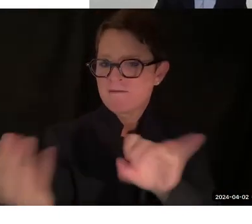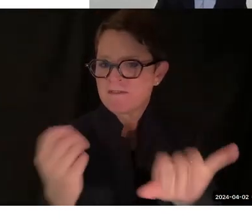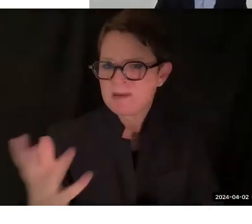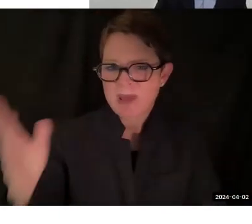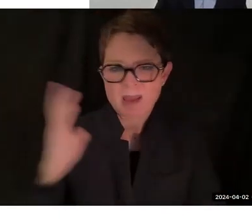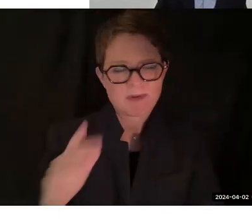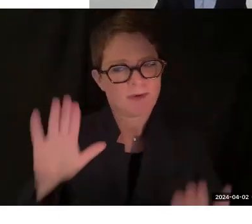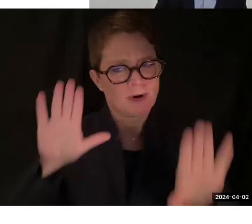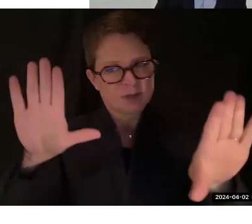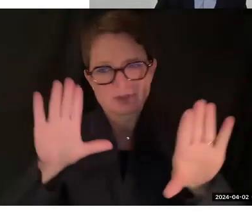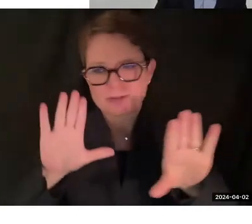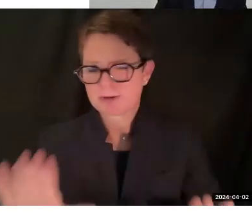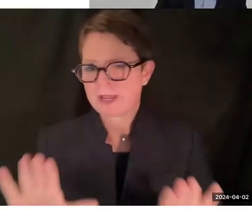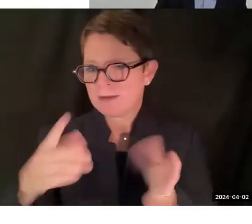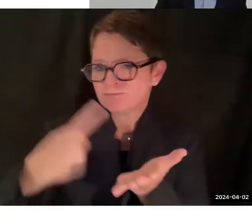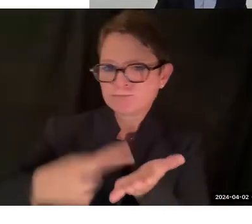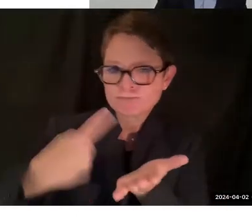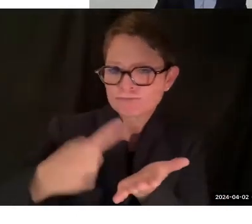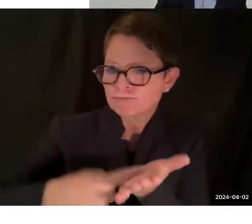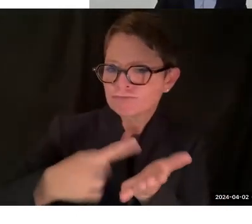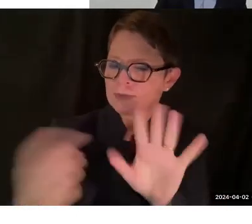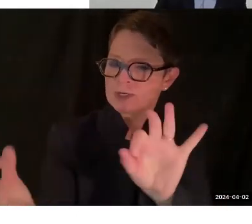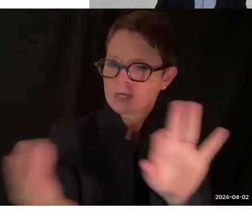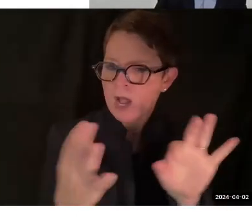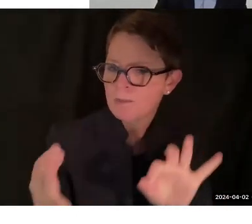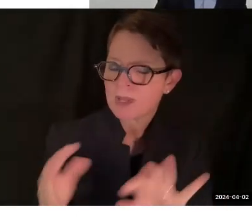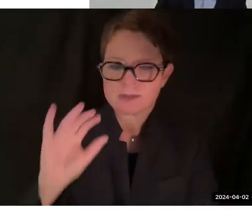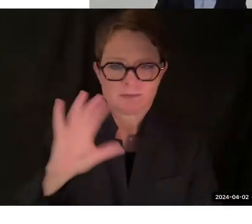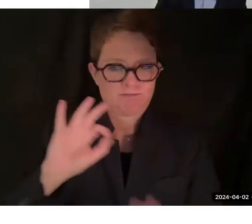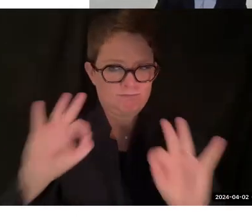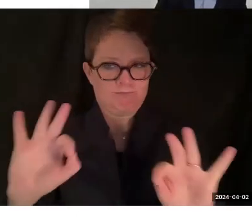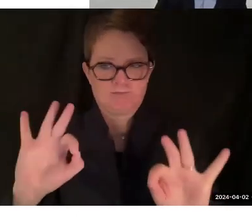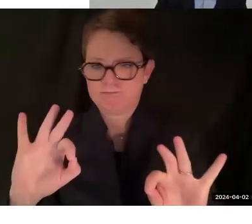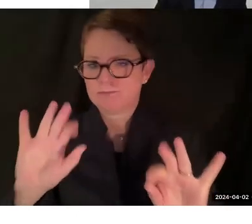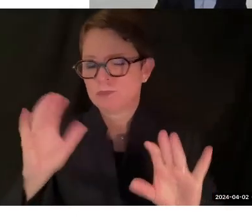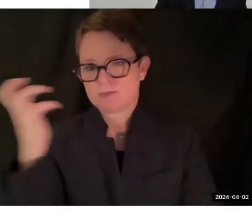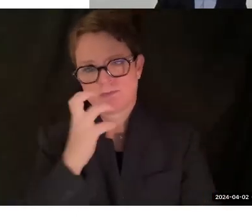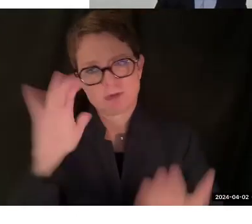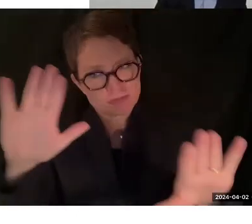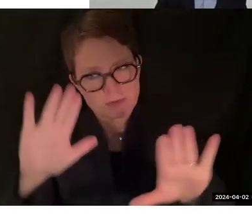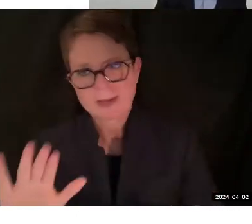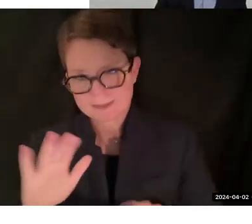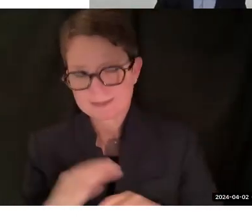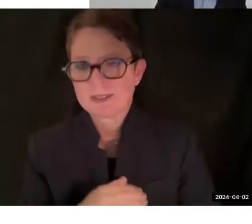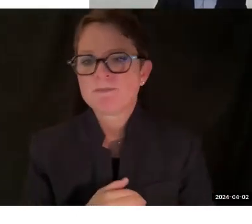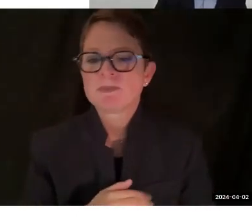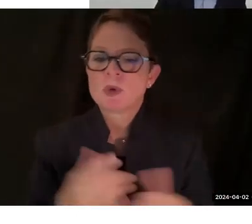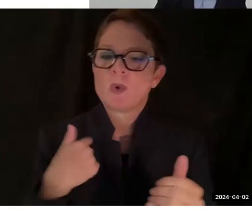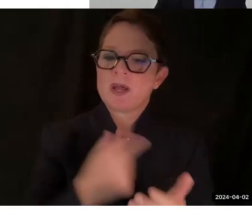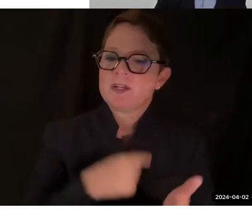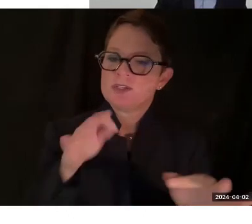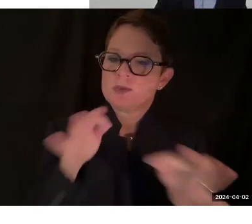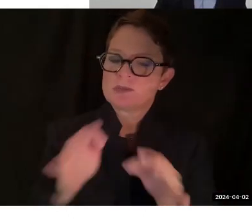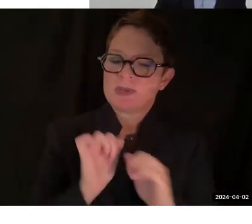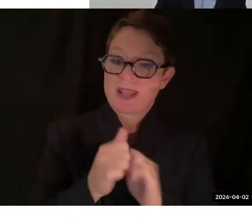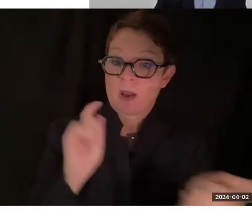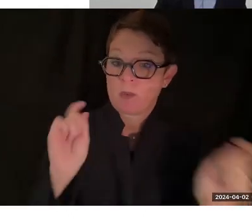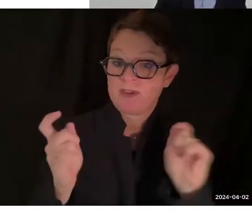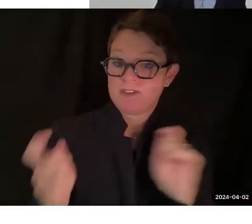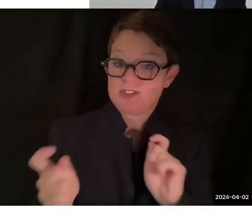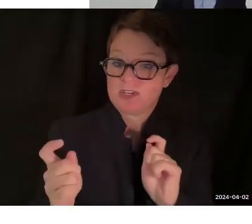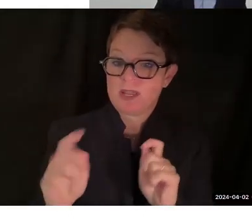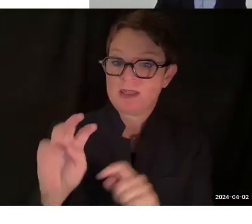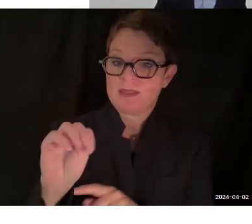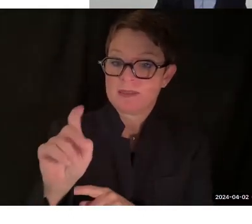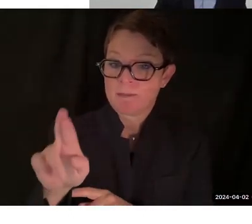feedback great comments and feedback from the last session that we had. So we wanted to talk about how we've evolved this